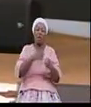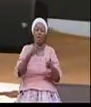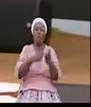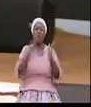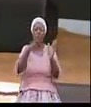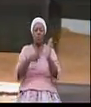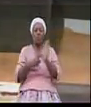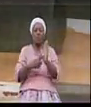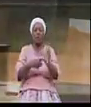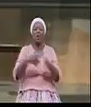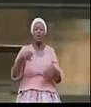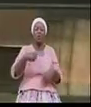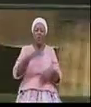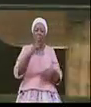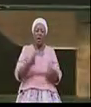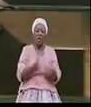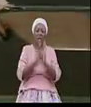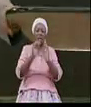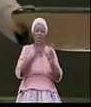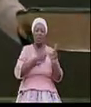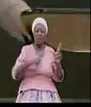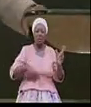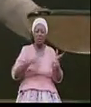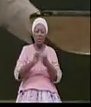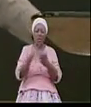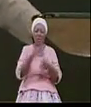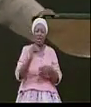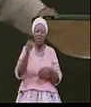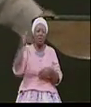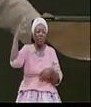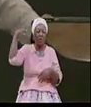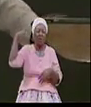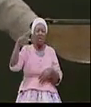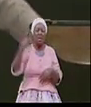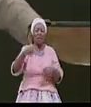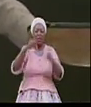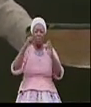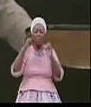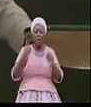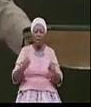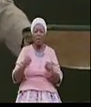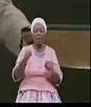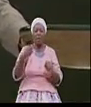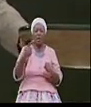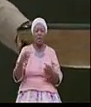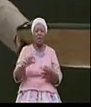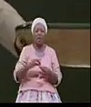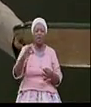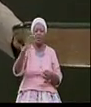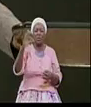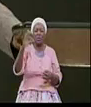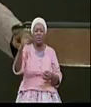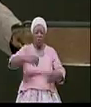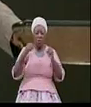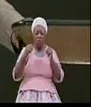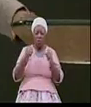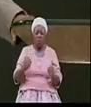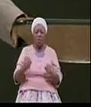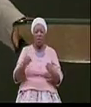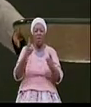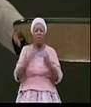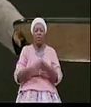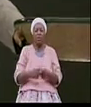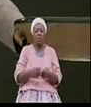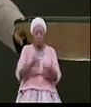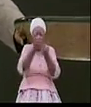We're asking, Lord, that the grace, the power, the spiritual strength to